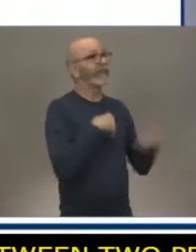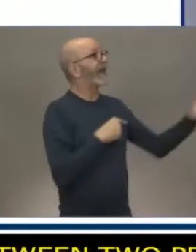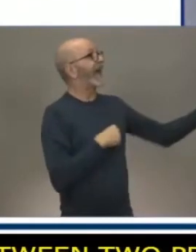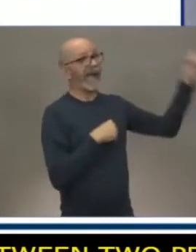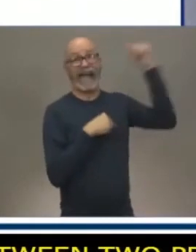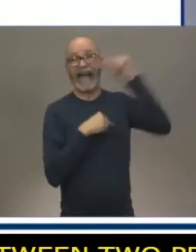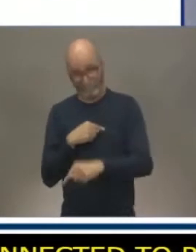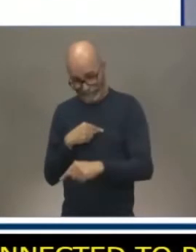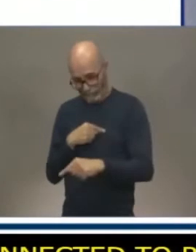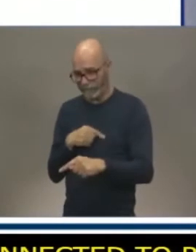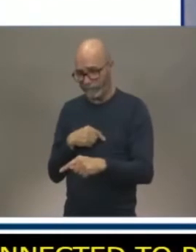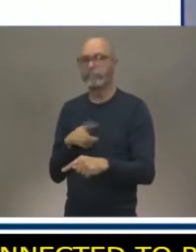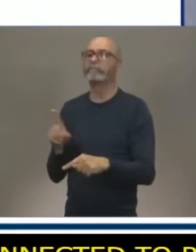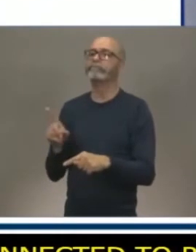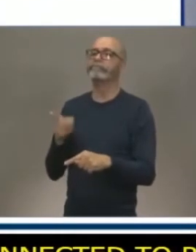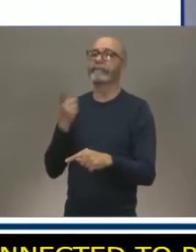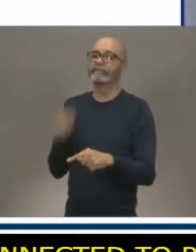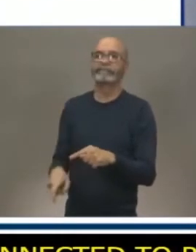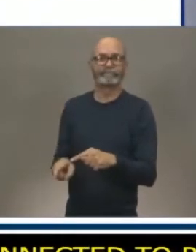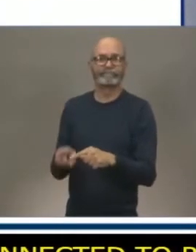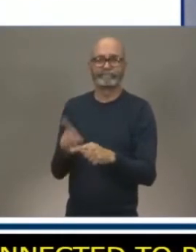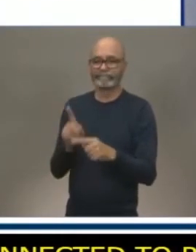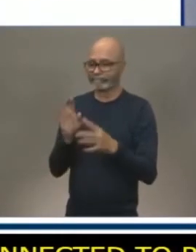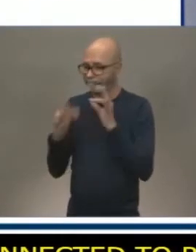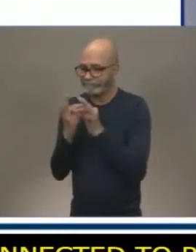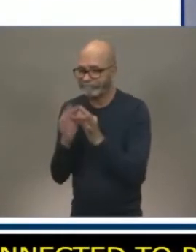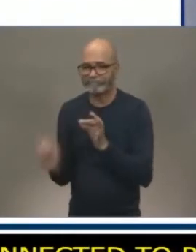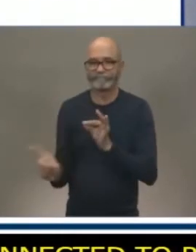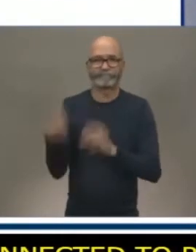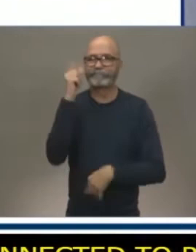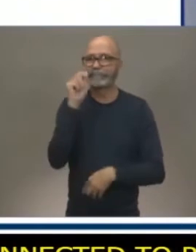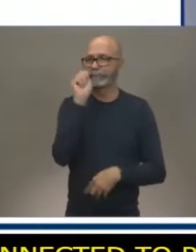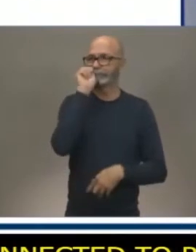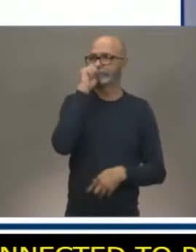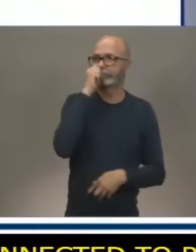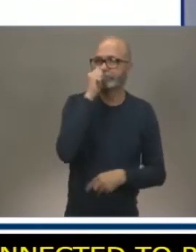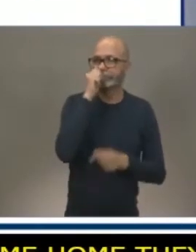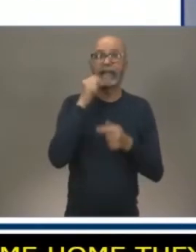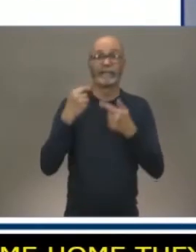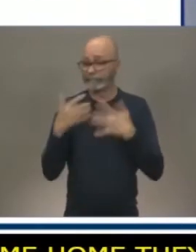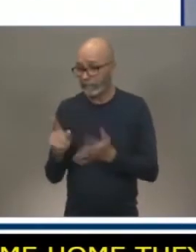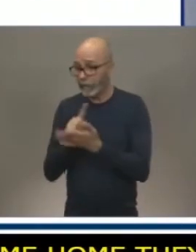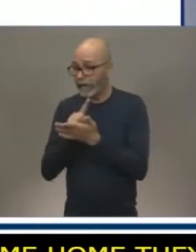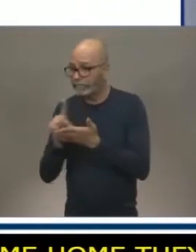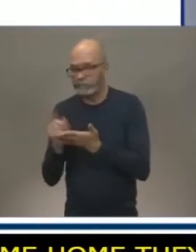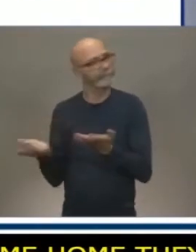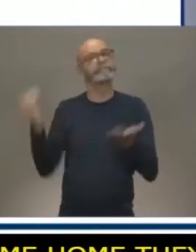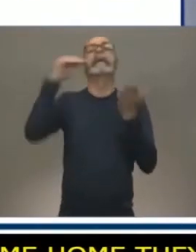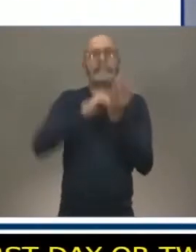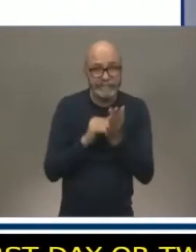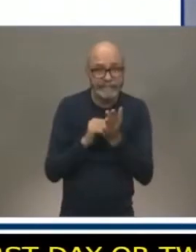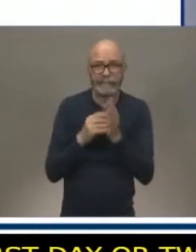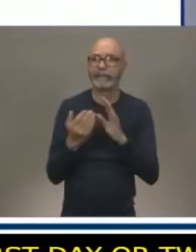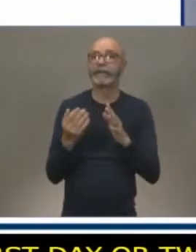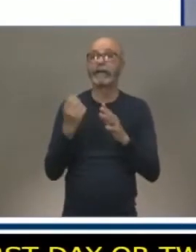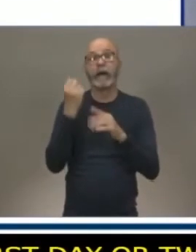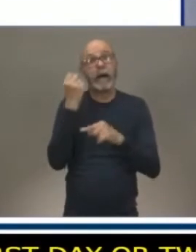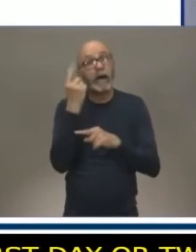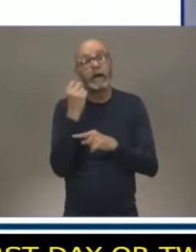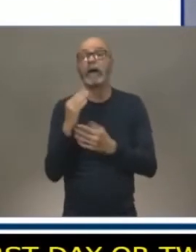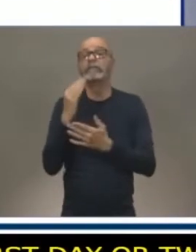day or two of arriving home, and then again within a week of being home. Not all rotational workers are